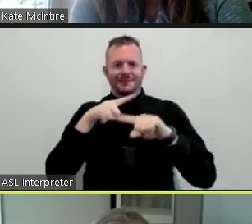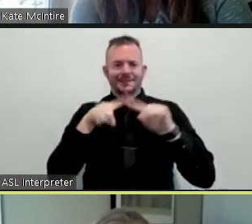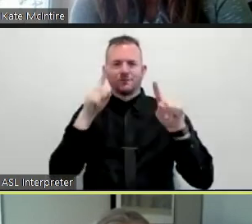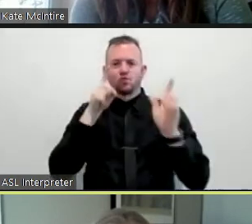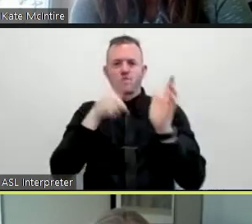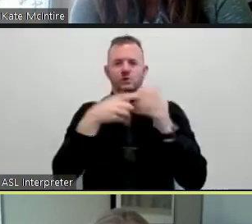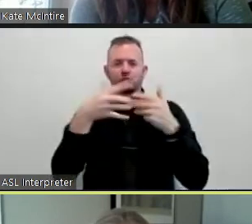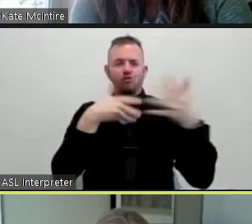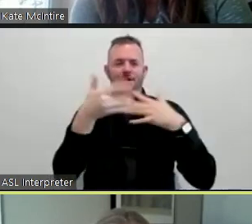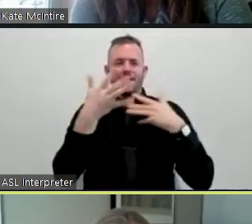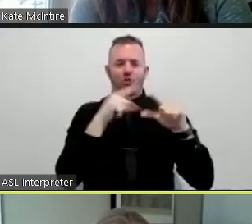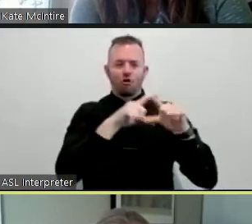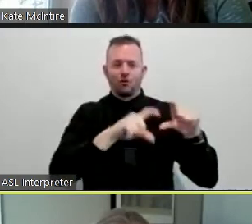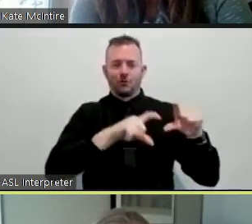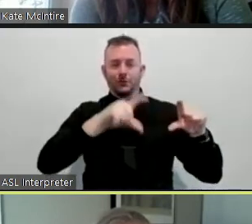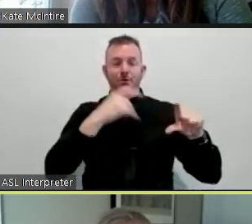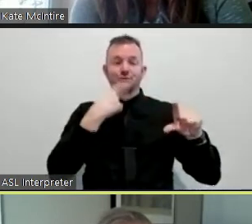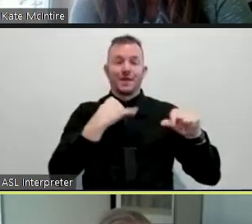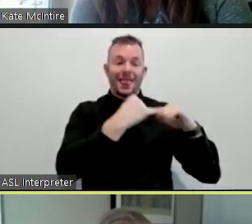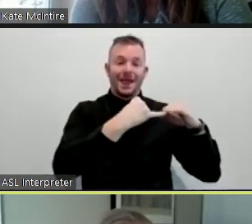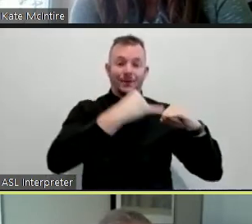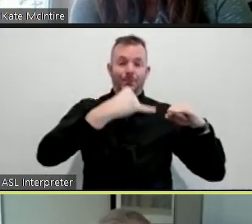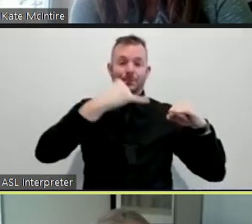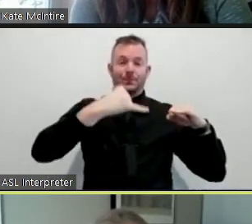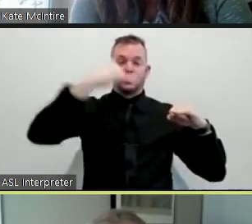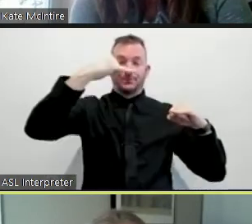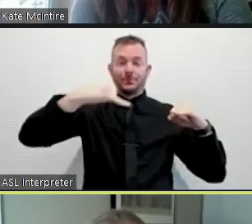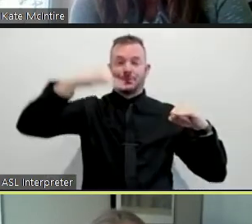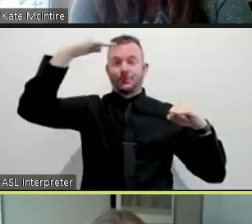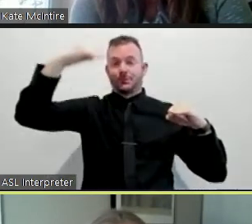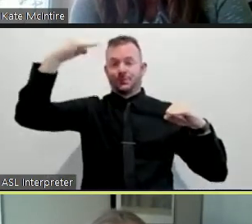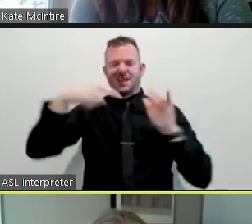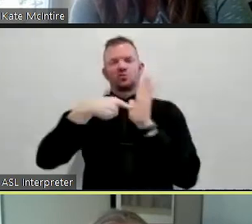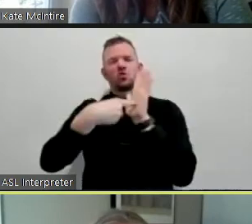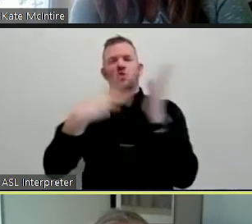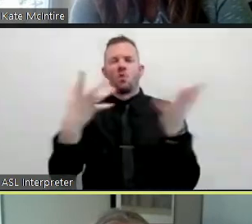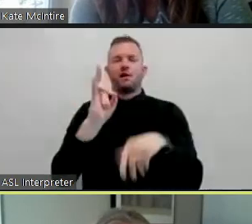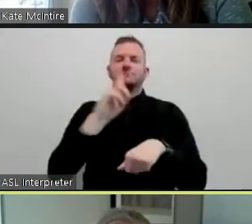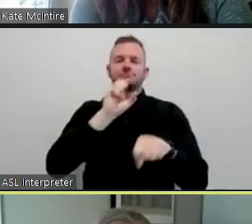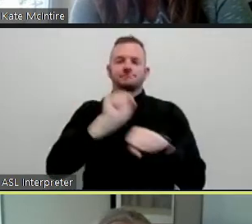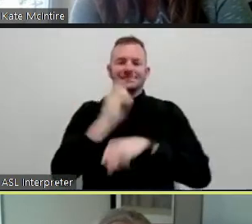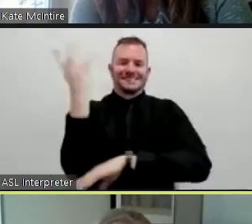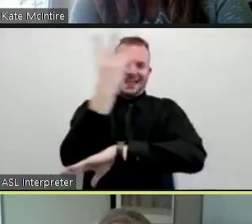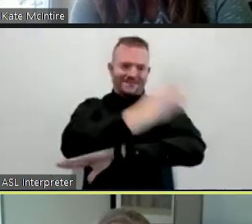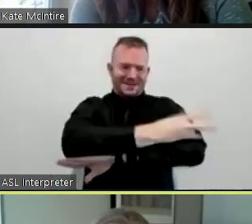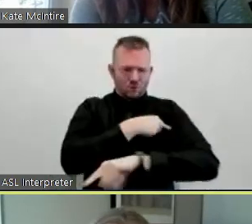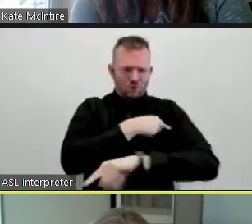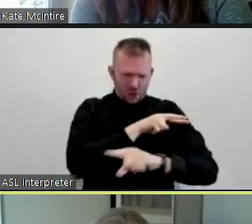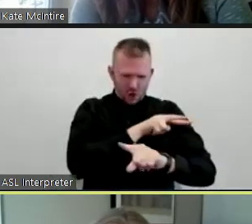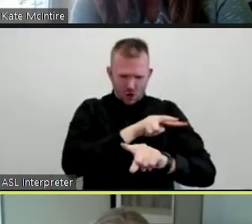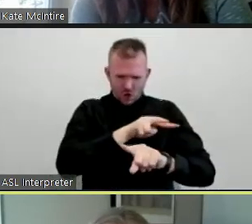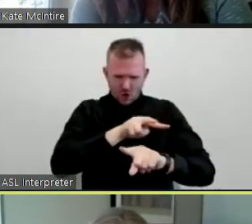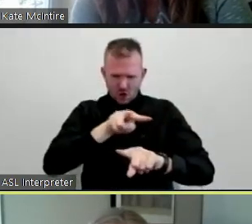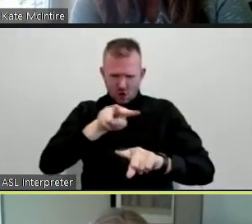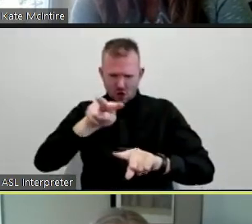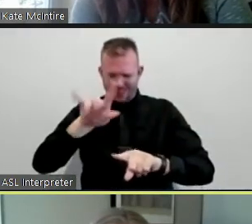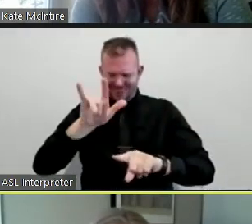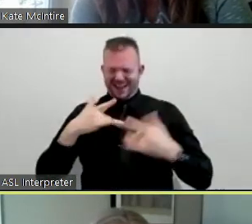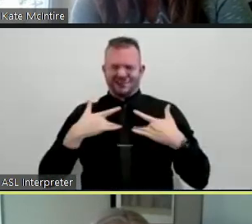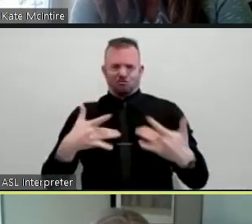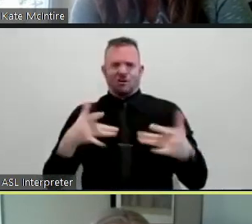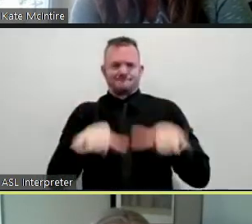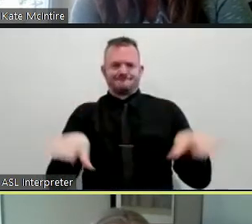is our 7-day moving average, which we look at to follow trends over time. So what you can see if you look at those gray bars for the last couple